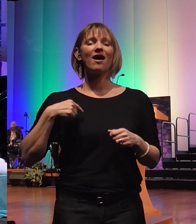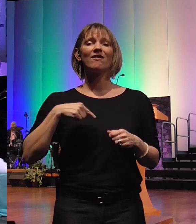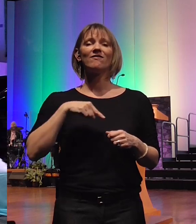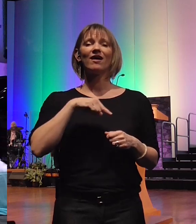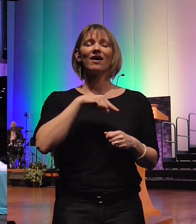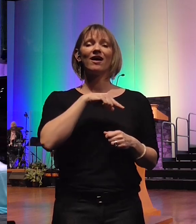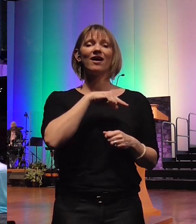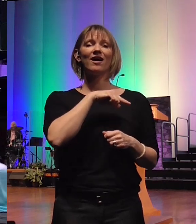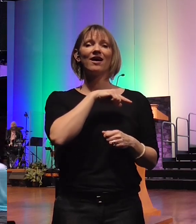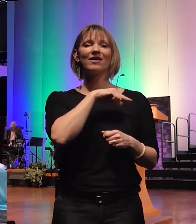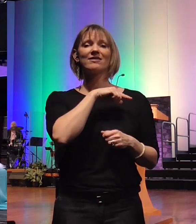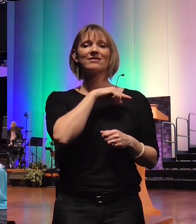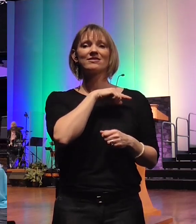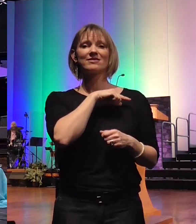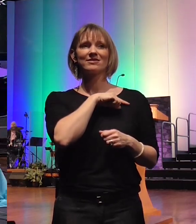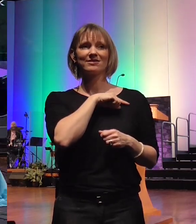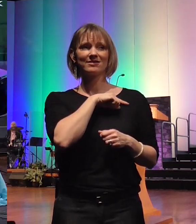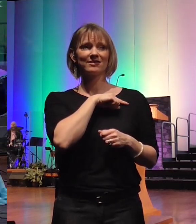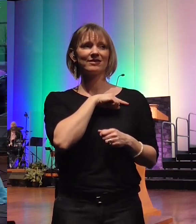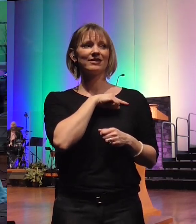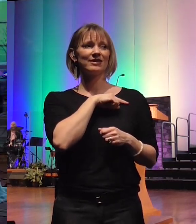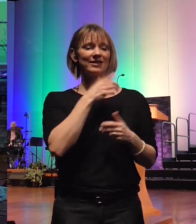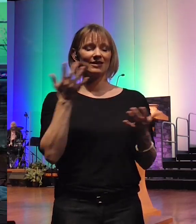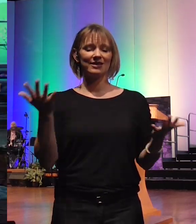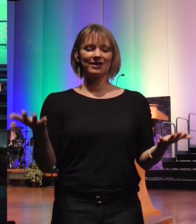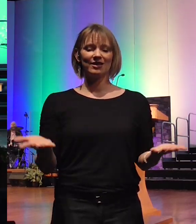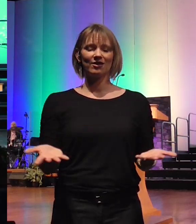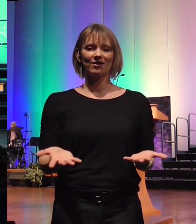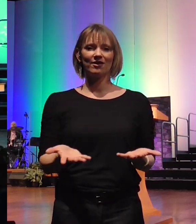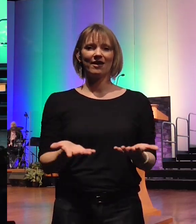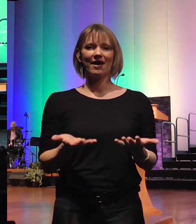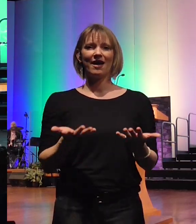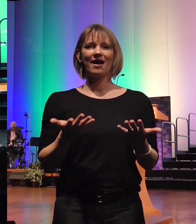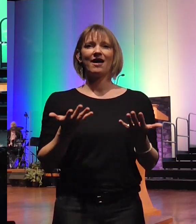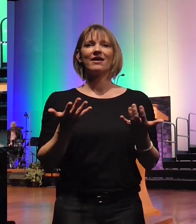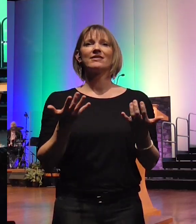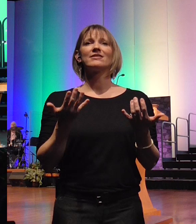one of us here